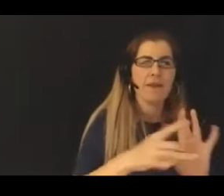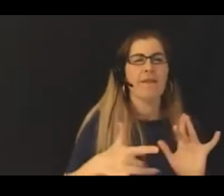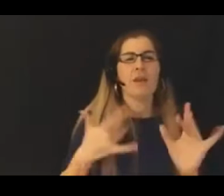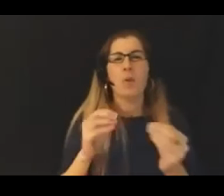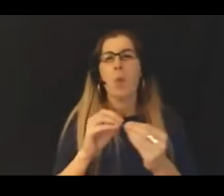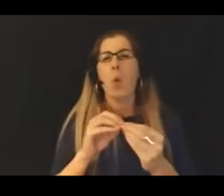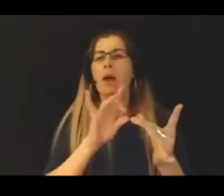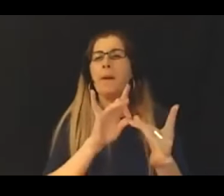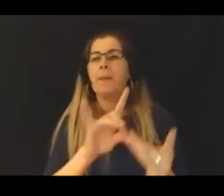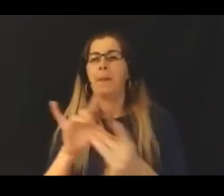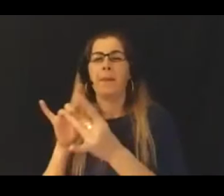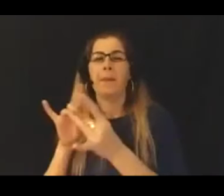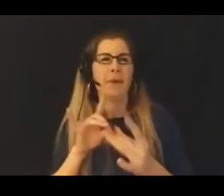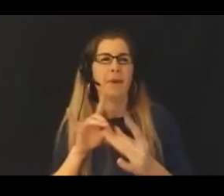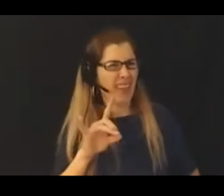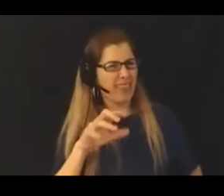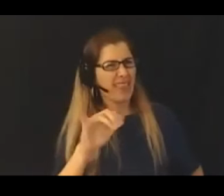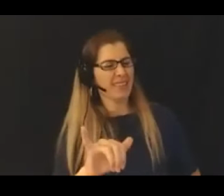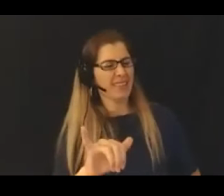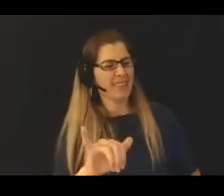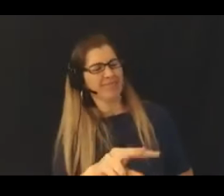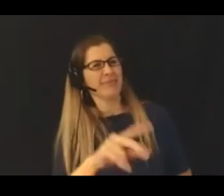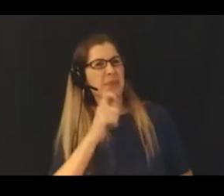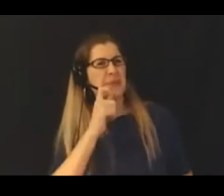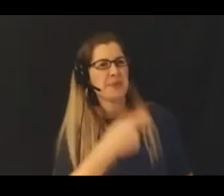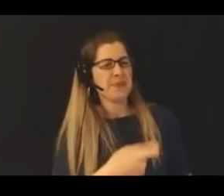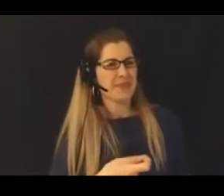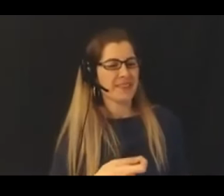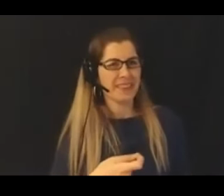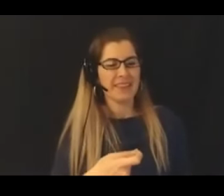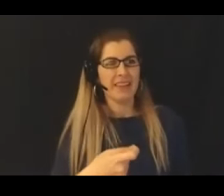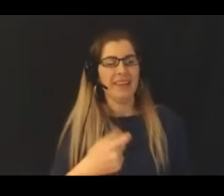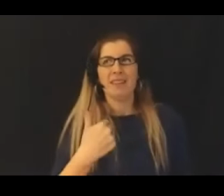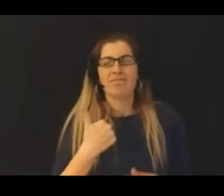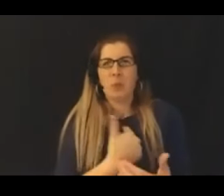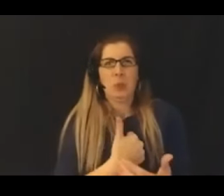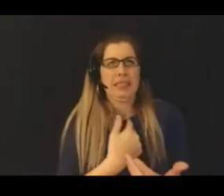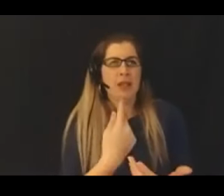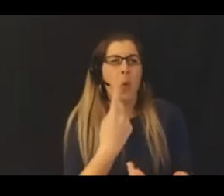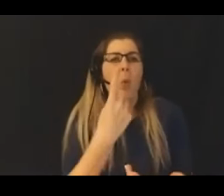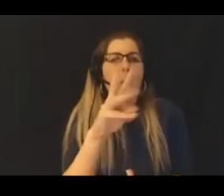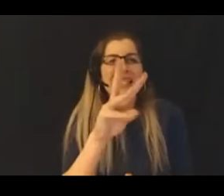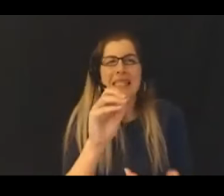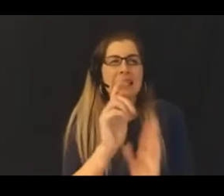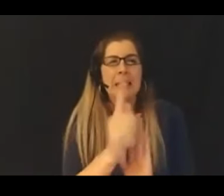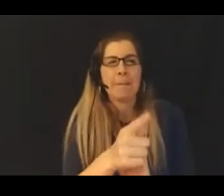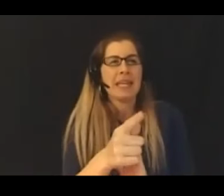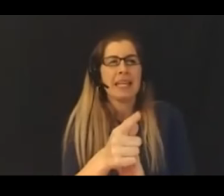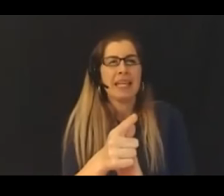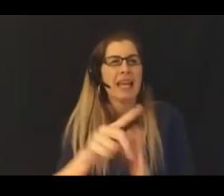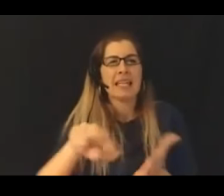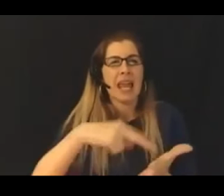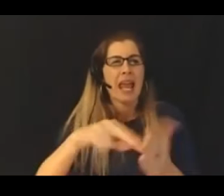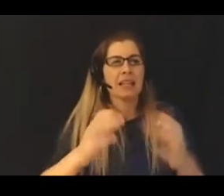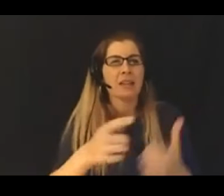So that was just so exciting to me that our intervention of only one 60-minute dance class made you